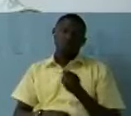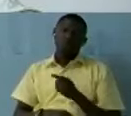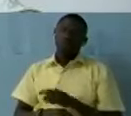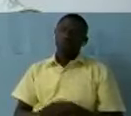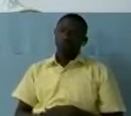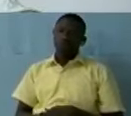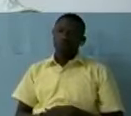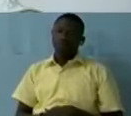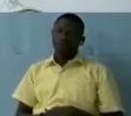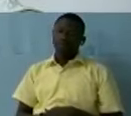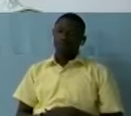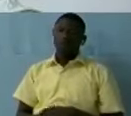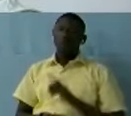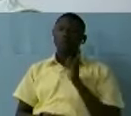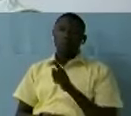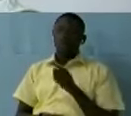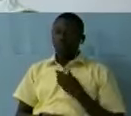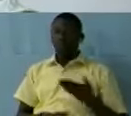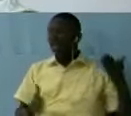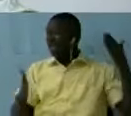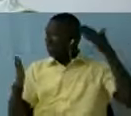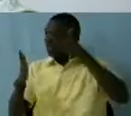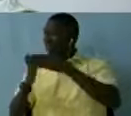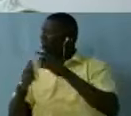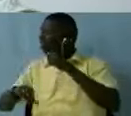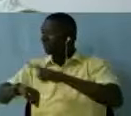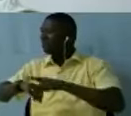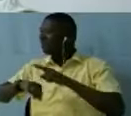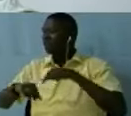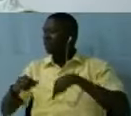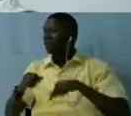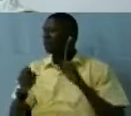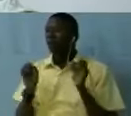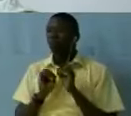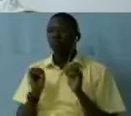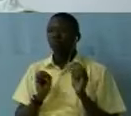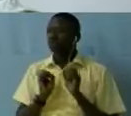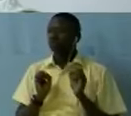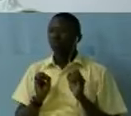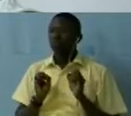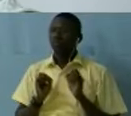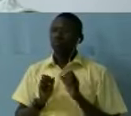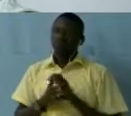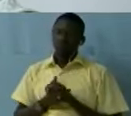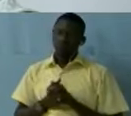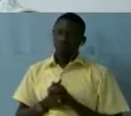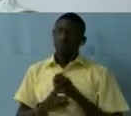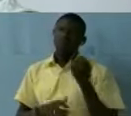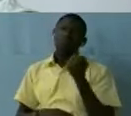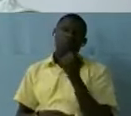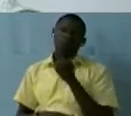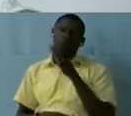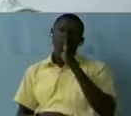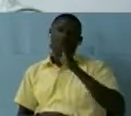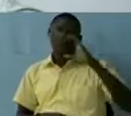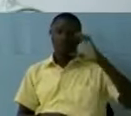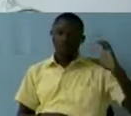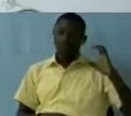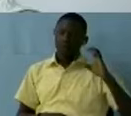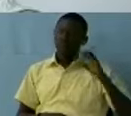haven't got to that stage yet. Bari mamfuta wo tembo to follow fang. Because the TRRC has